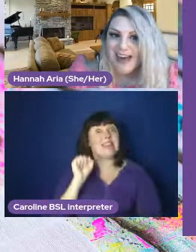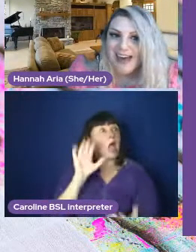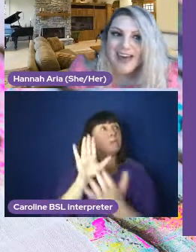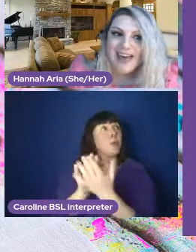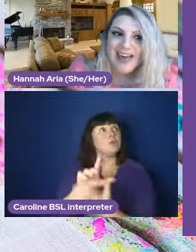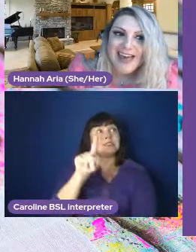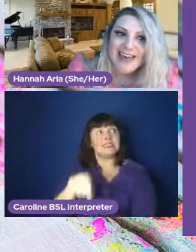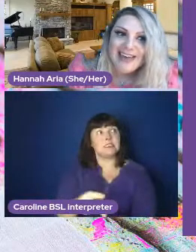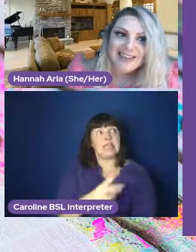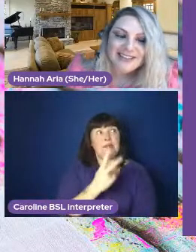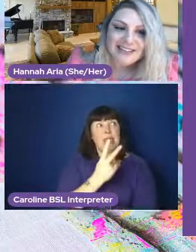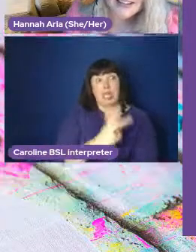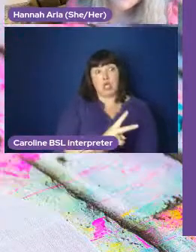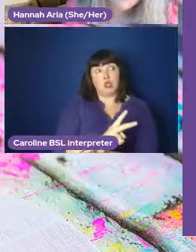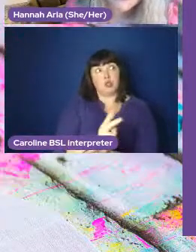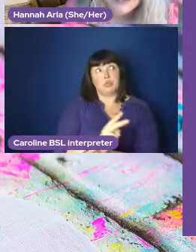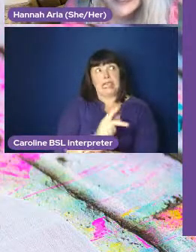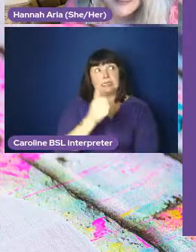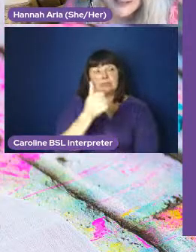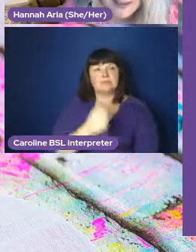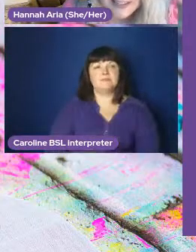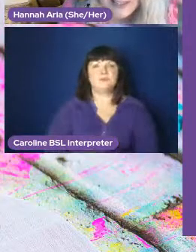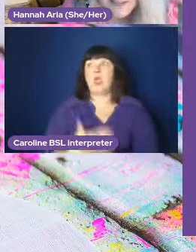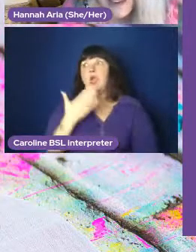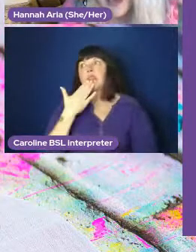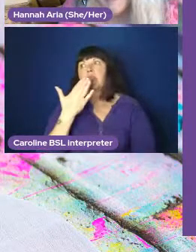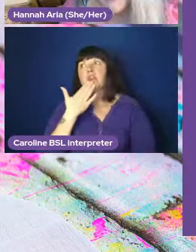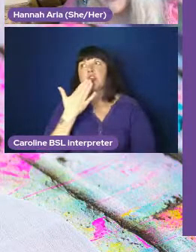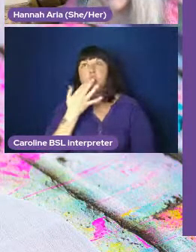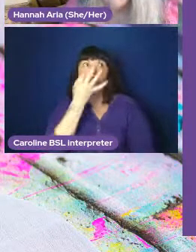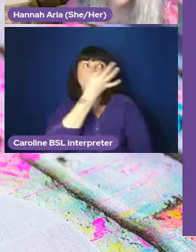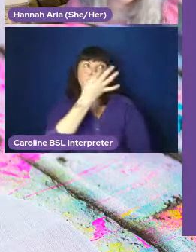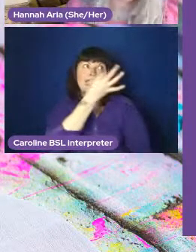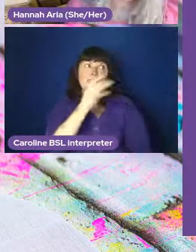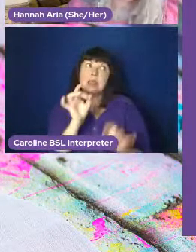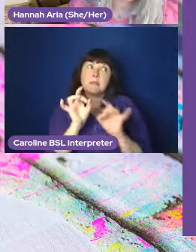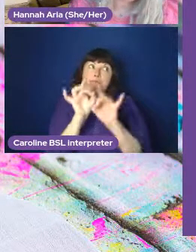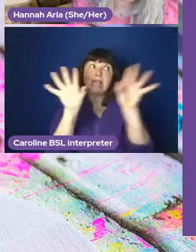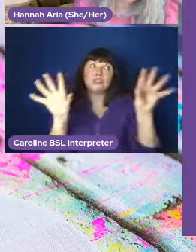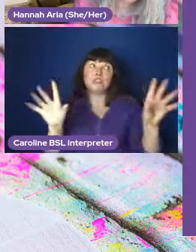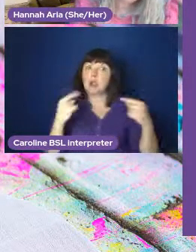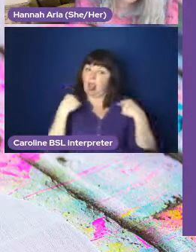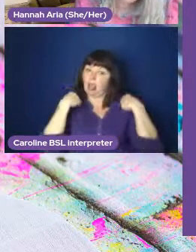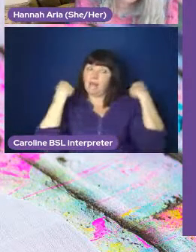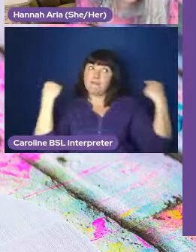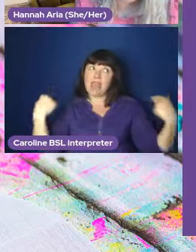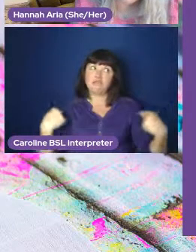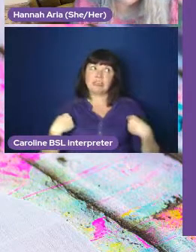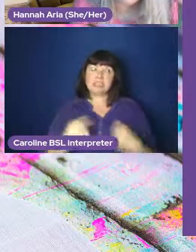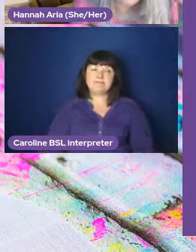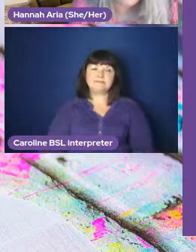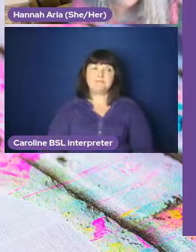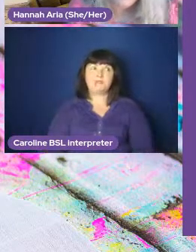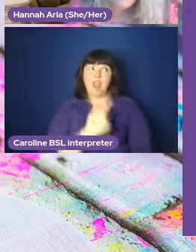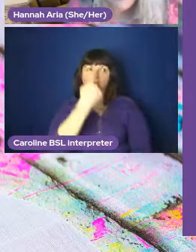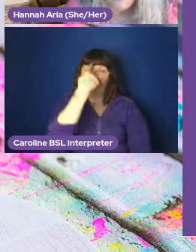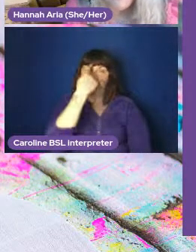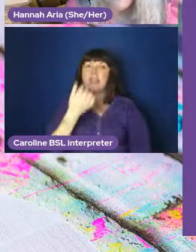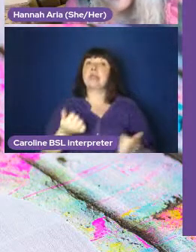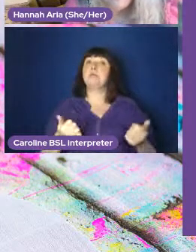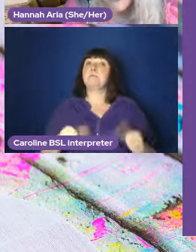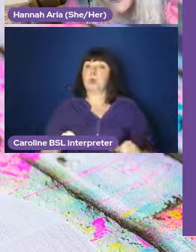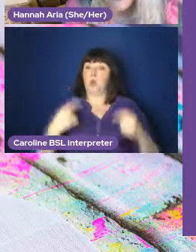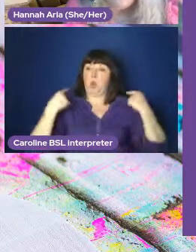me... Yay! Thank you, Jasmine, the magical fairy. I think she's earned her wings tonight, don't